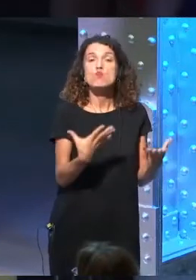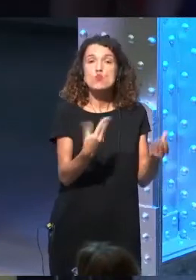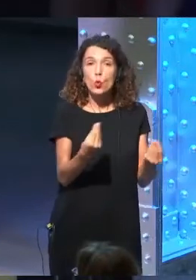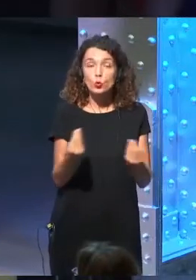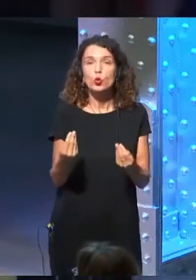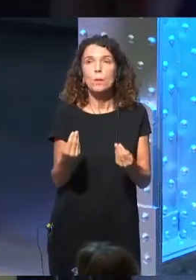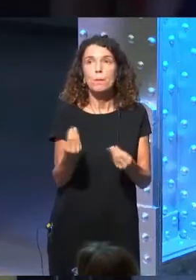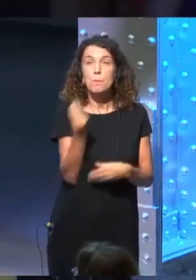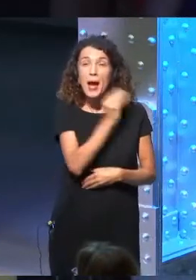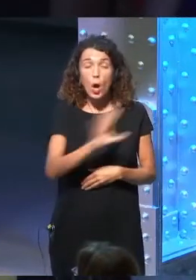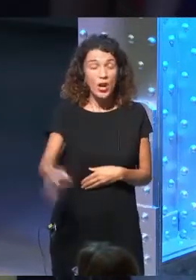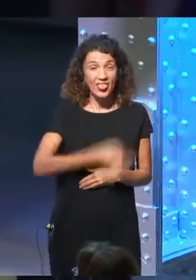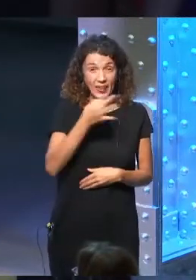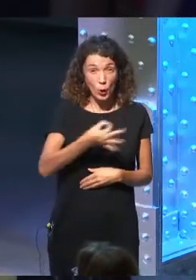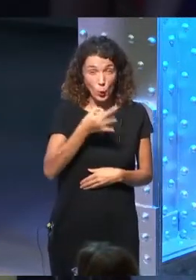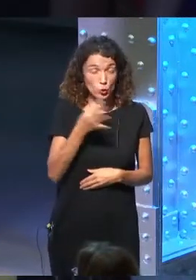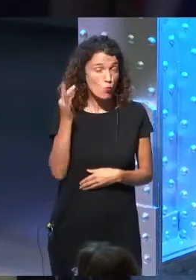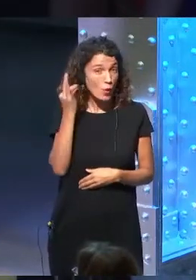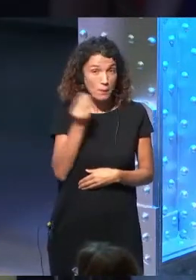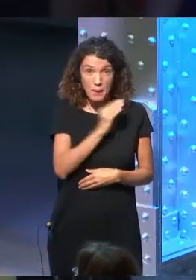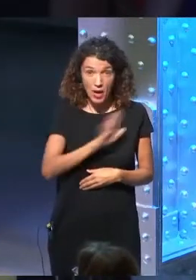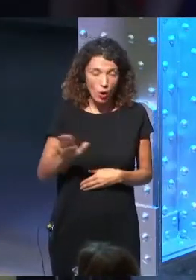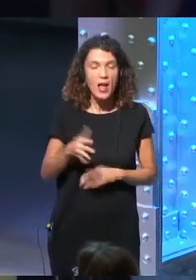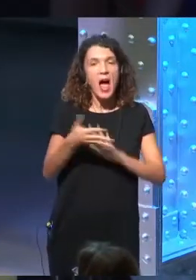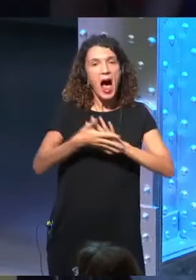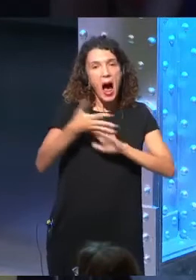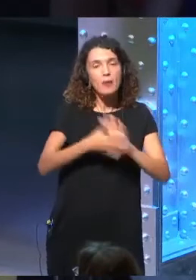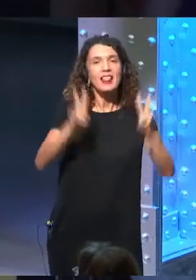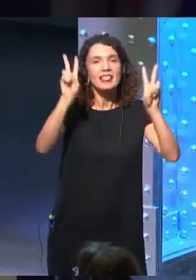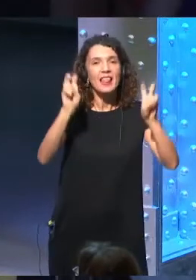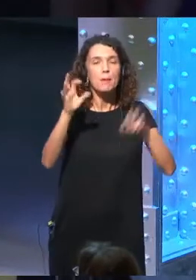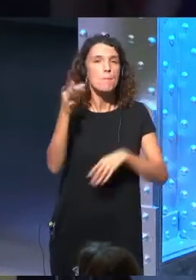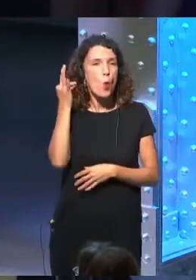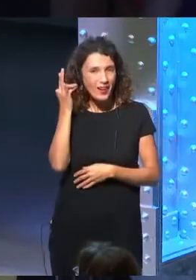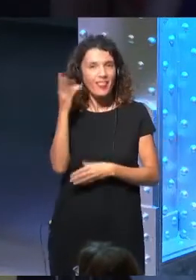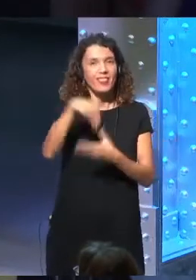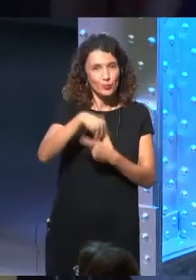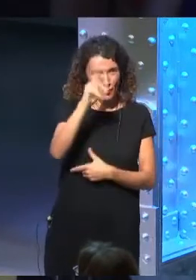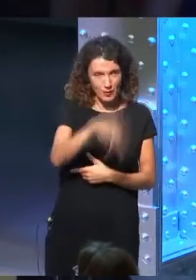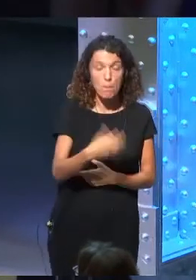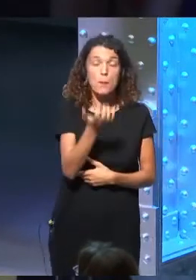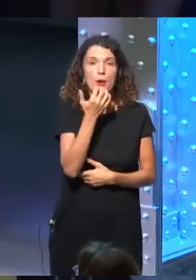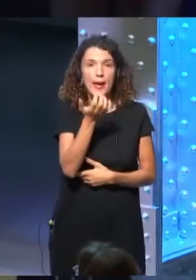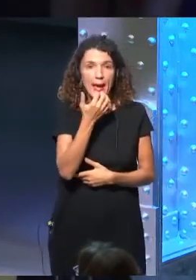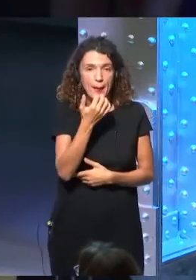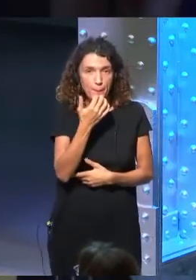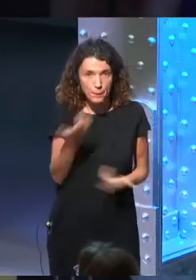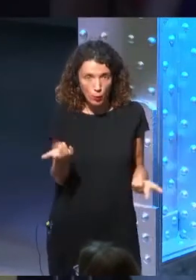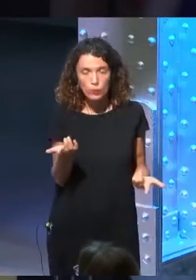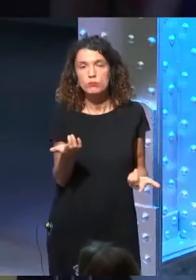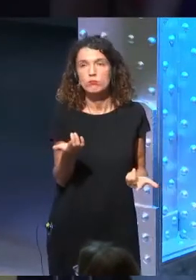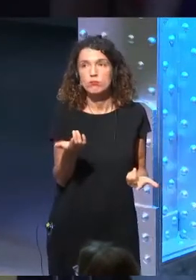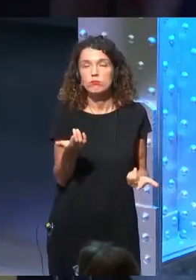actually talking about women. This is the case with perhaps the most radical example of